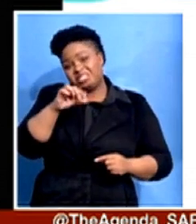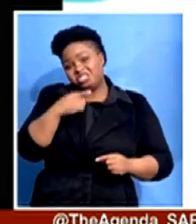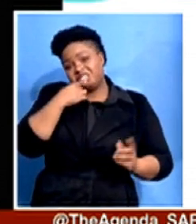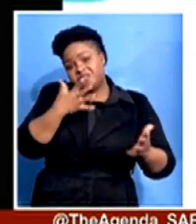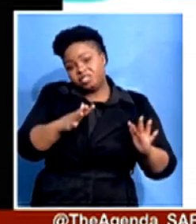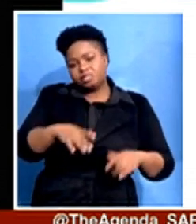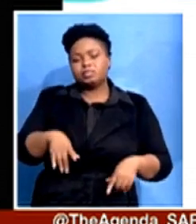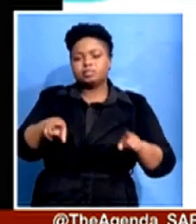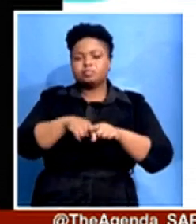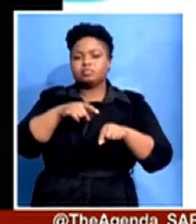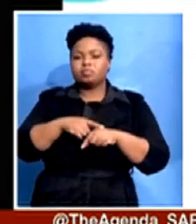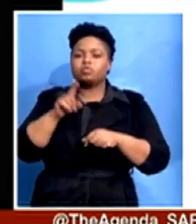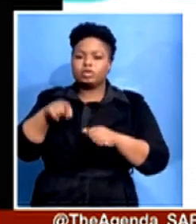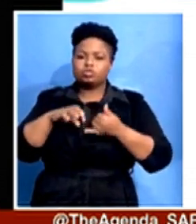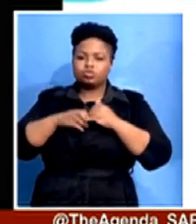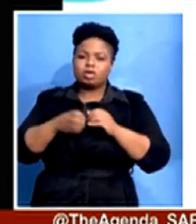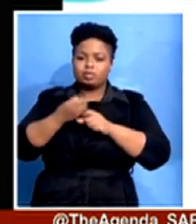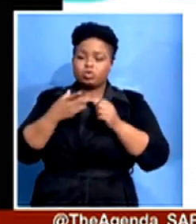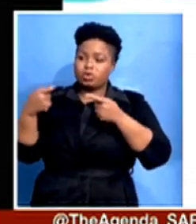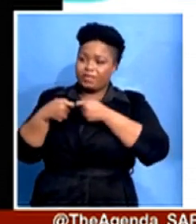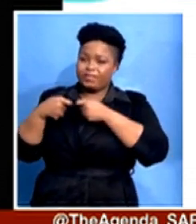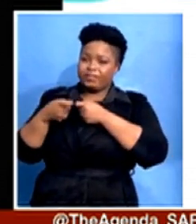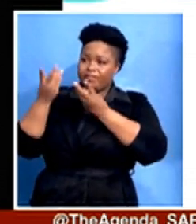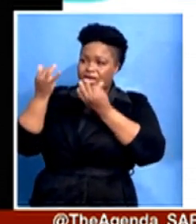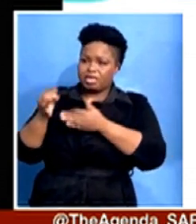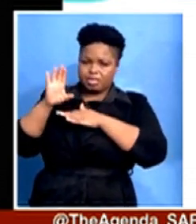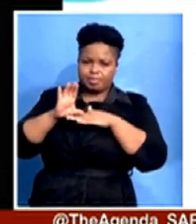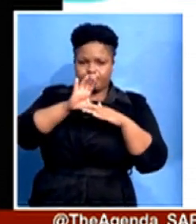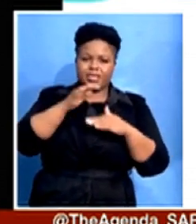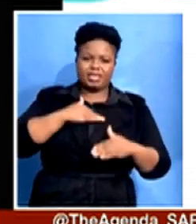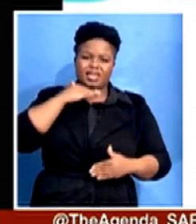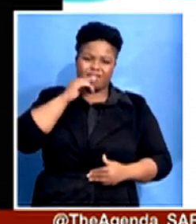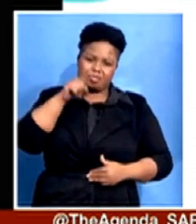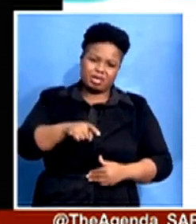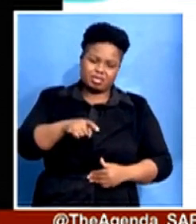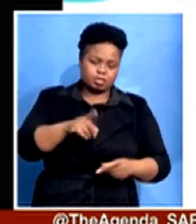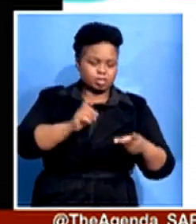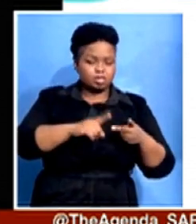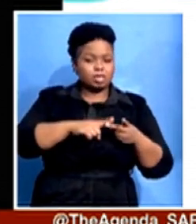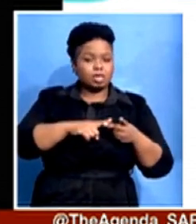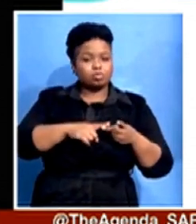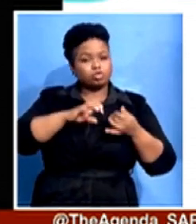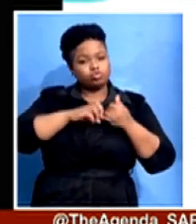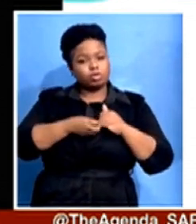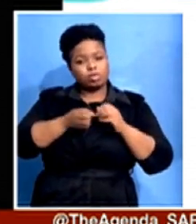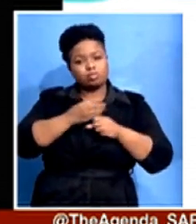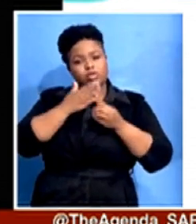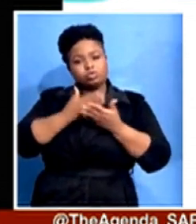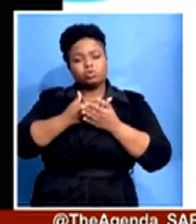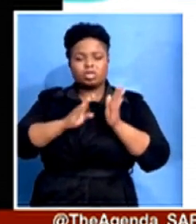some instances, it's about investing and developing certain pockets. And lastly, it's about putting it all